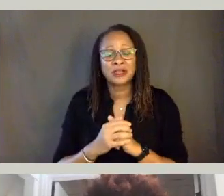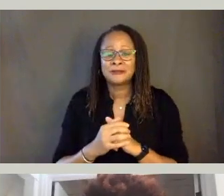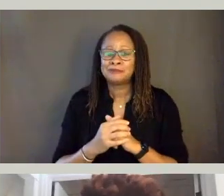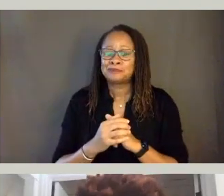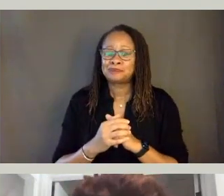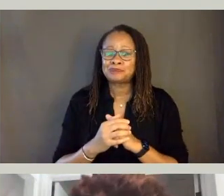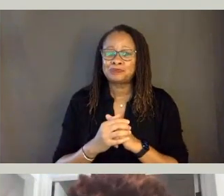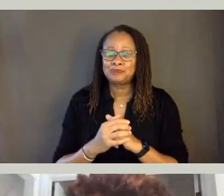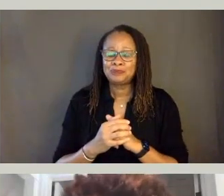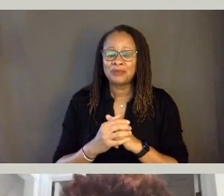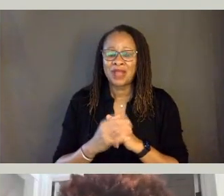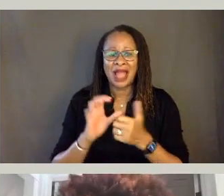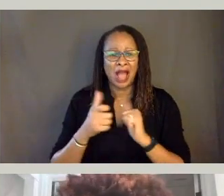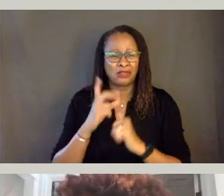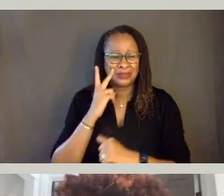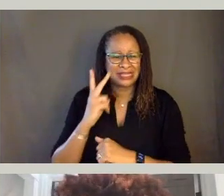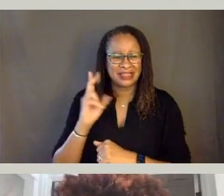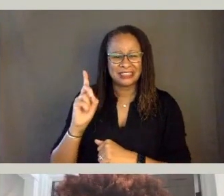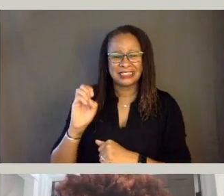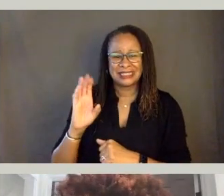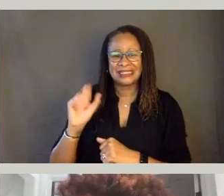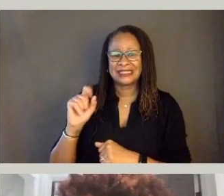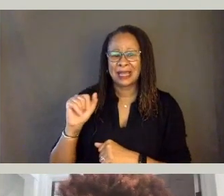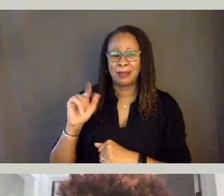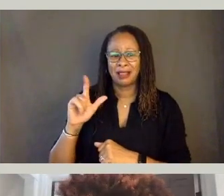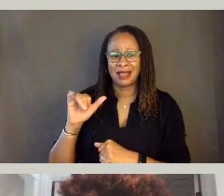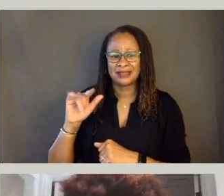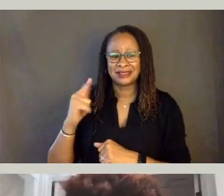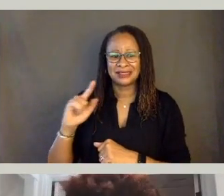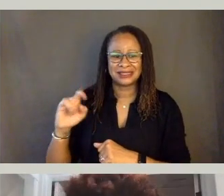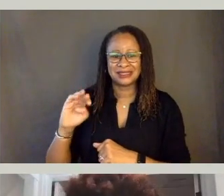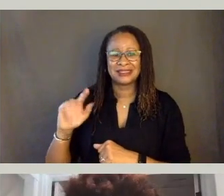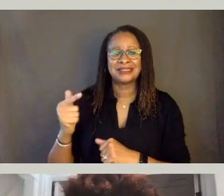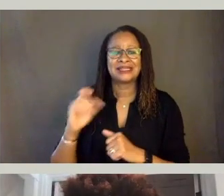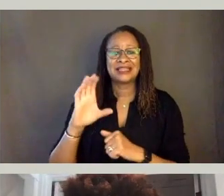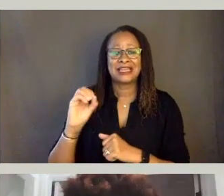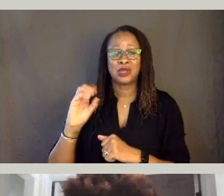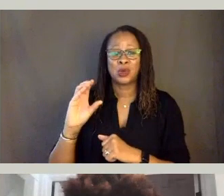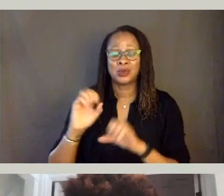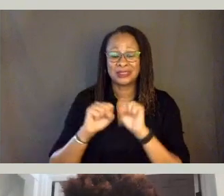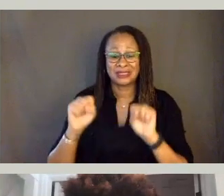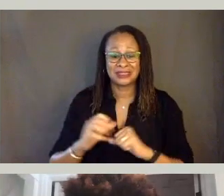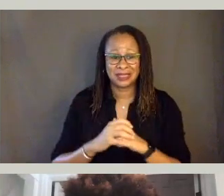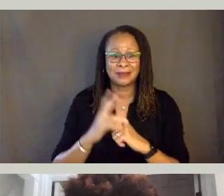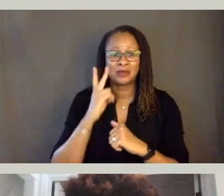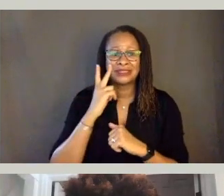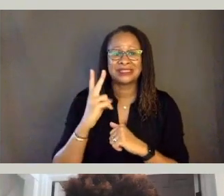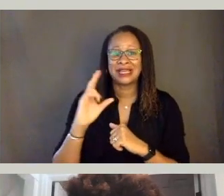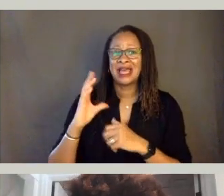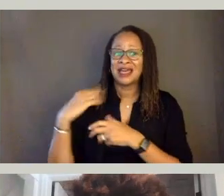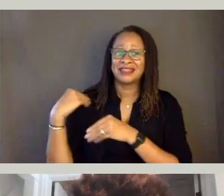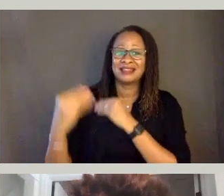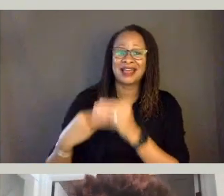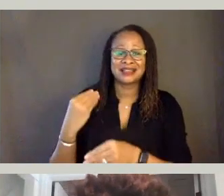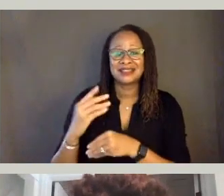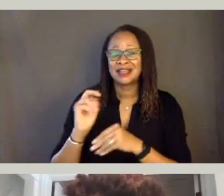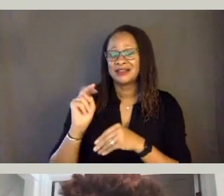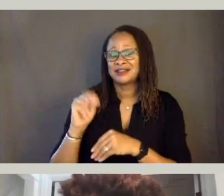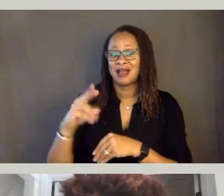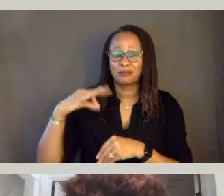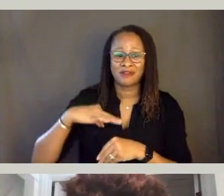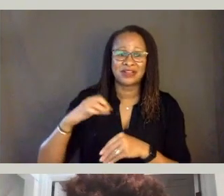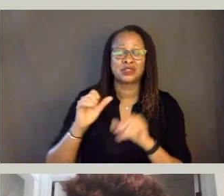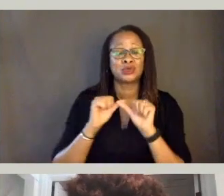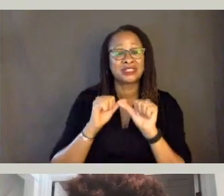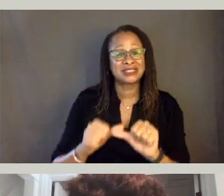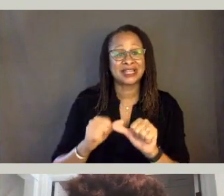they're destabilizing the ecosystem and affecting the ability for, you know, the legacy nonprofit and public media actors to sustain and do their work,